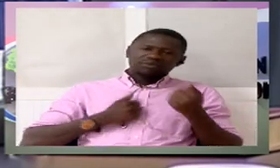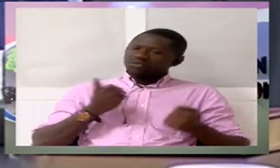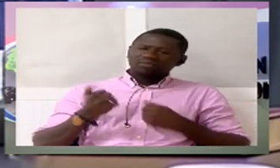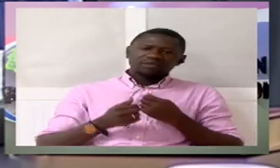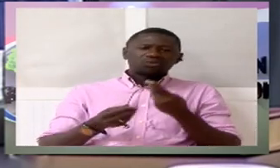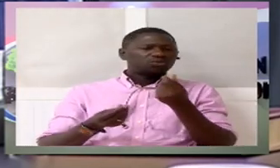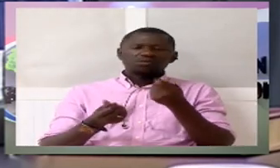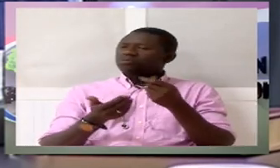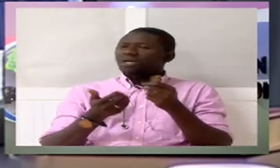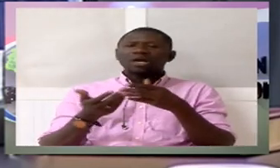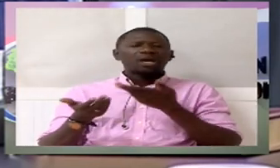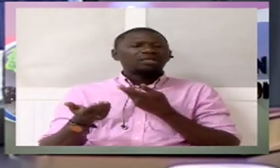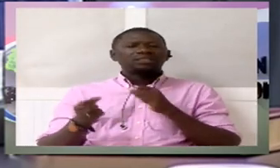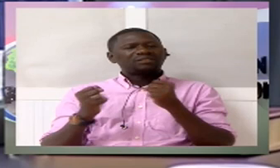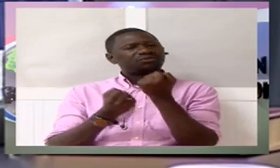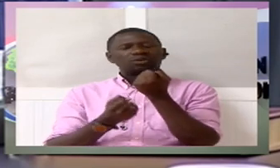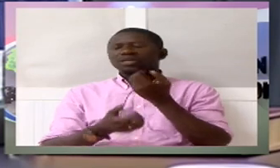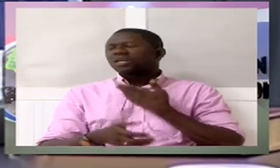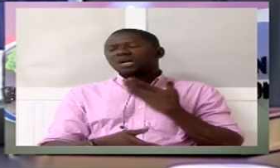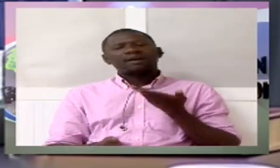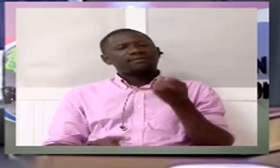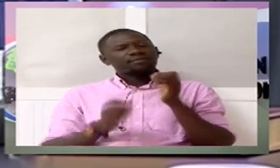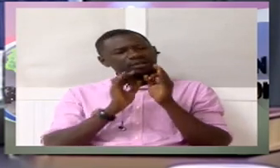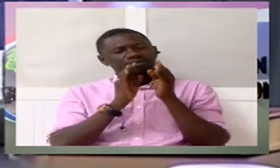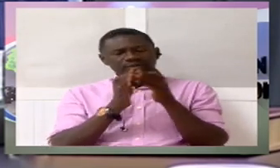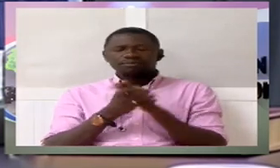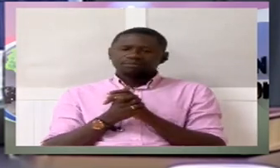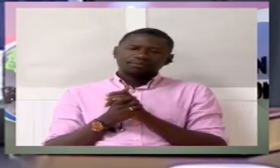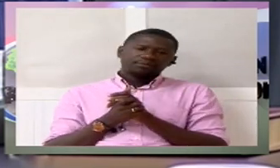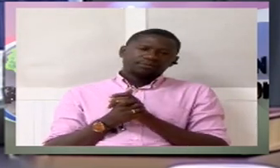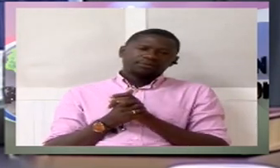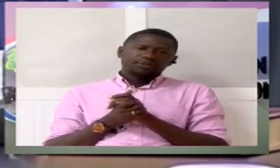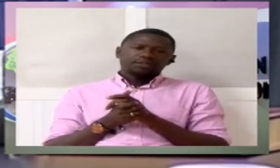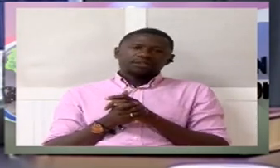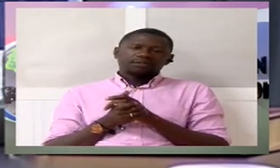The financial constraints that we had. I told him